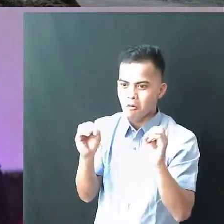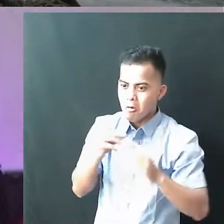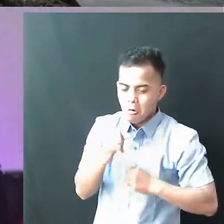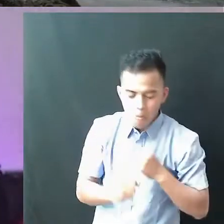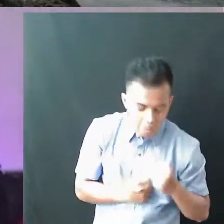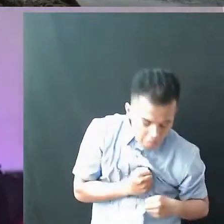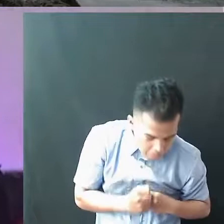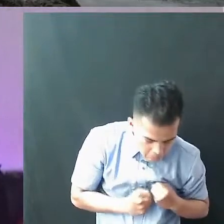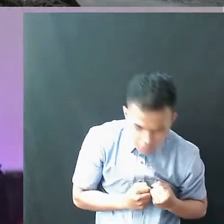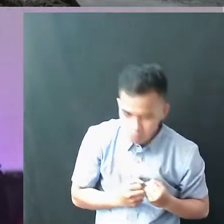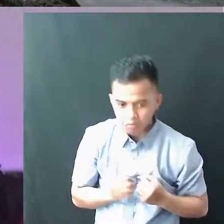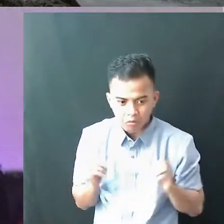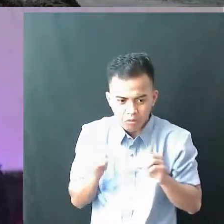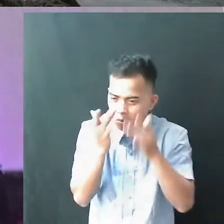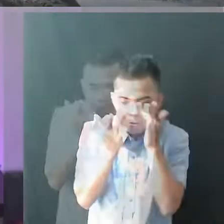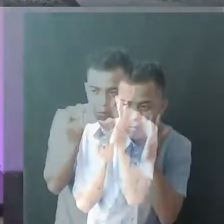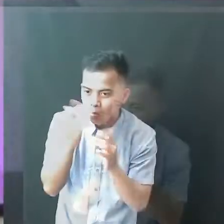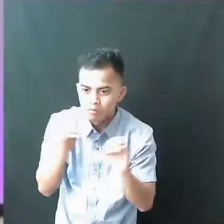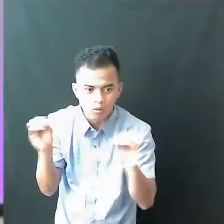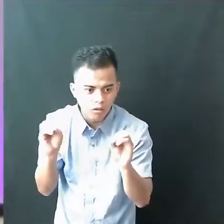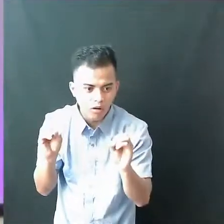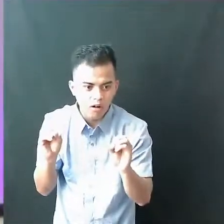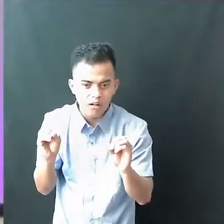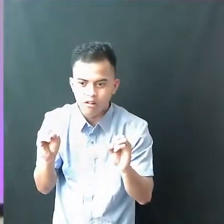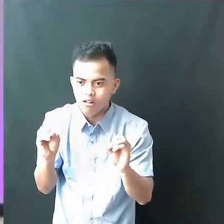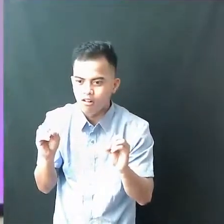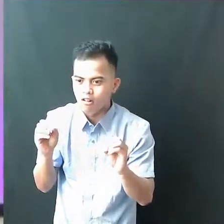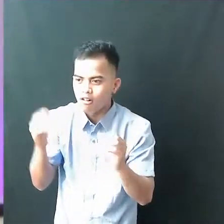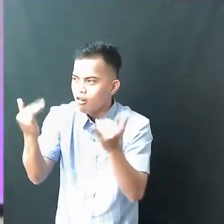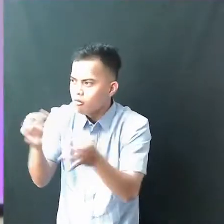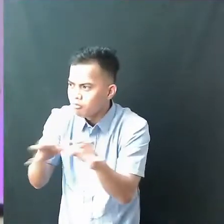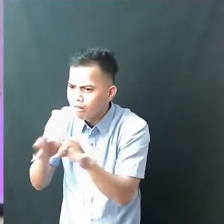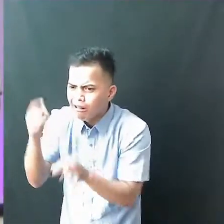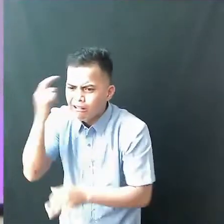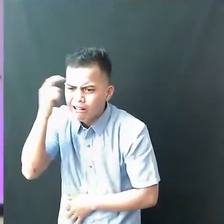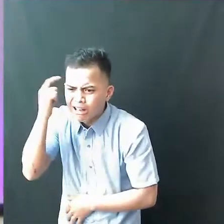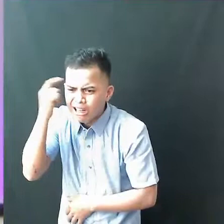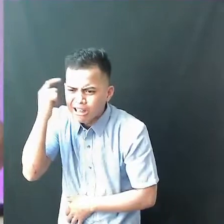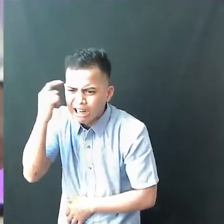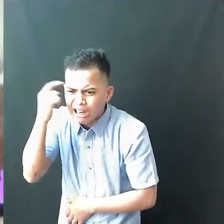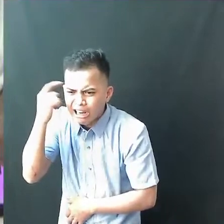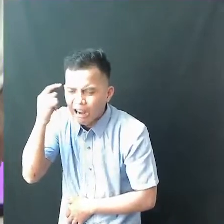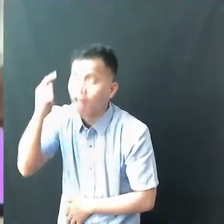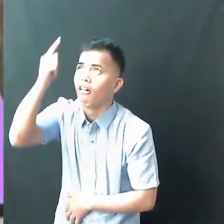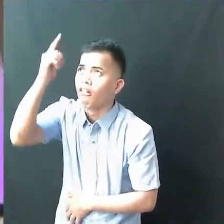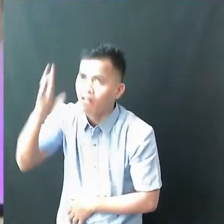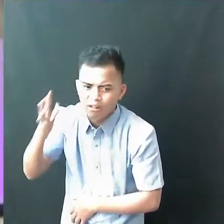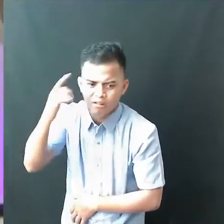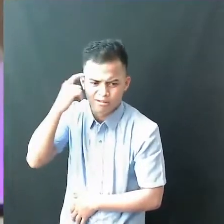cares. No more sorrows. Hold fast to that which is good. And I left one